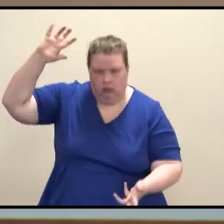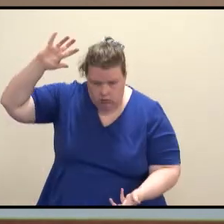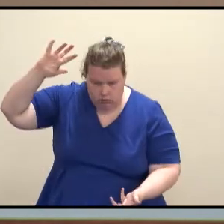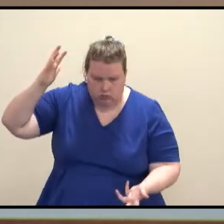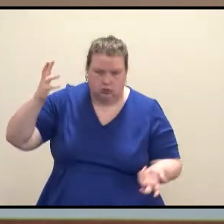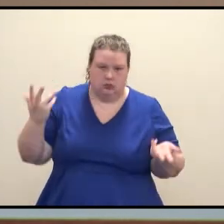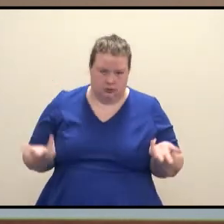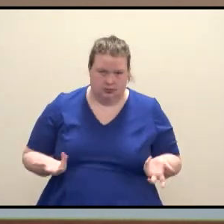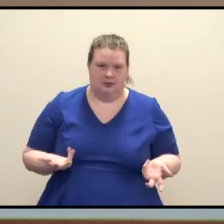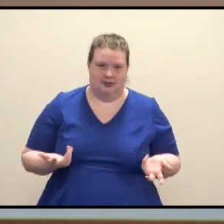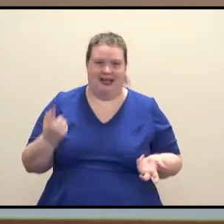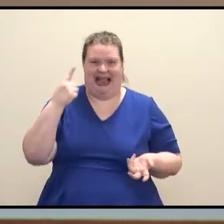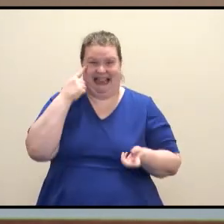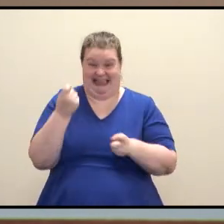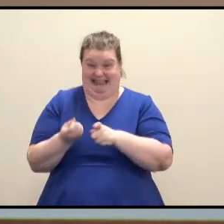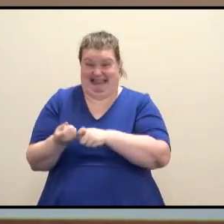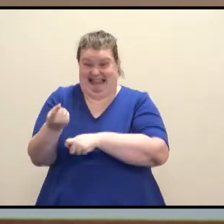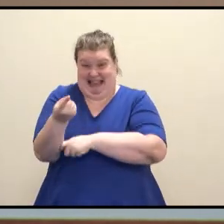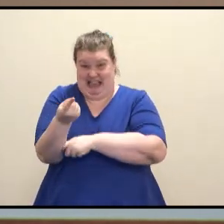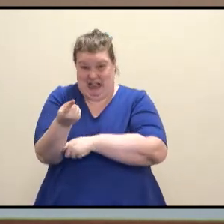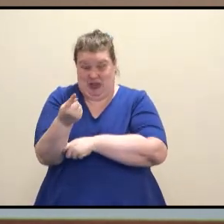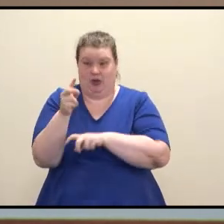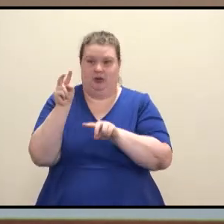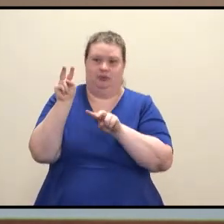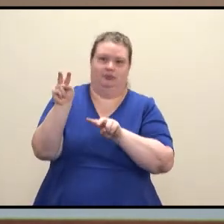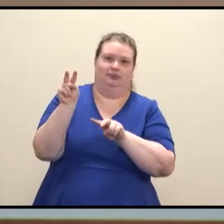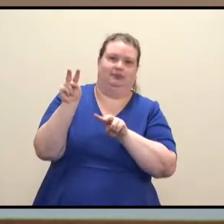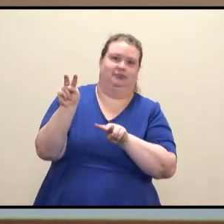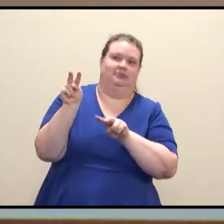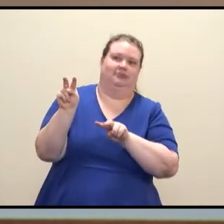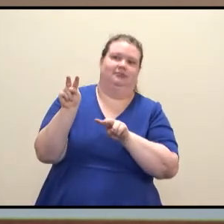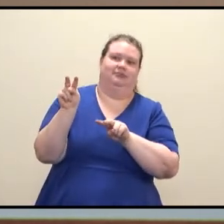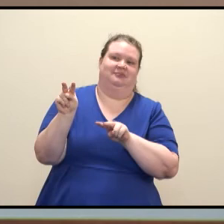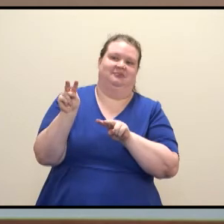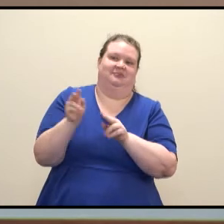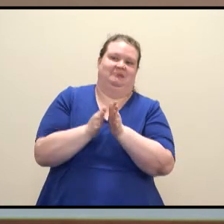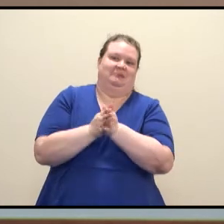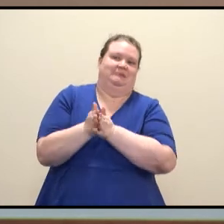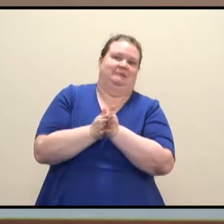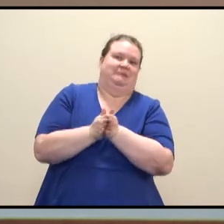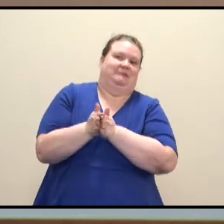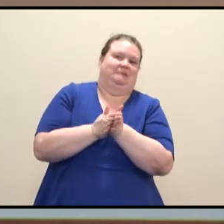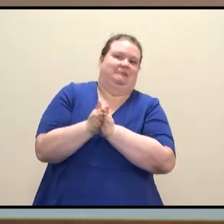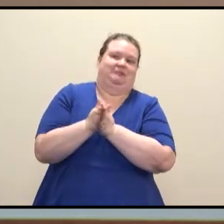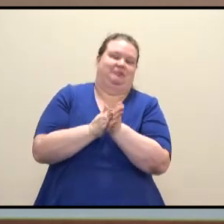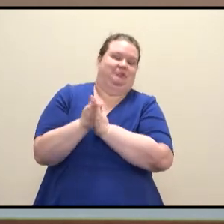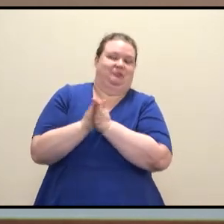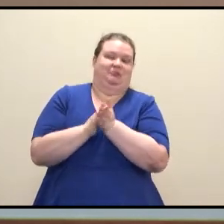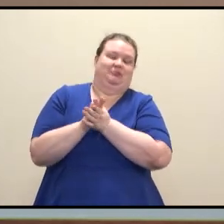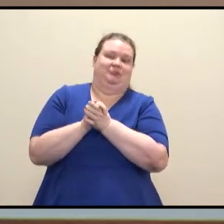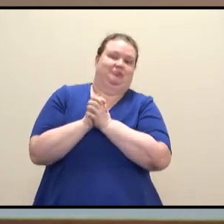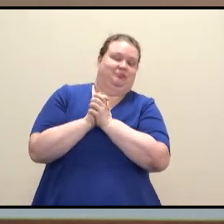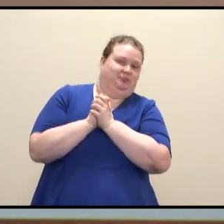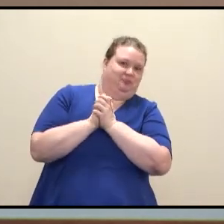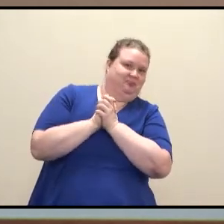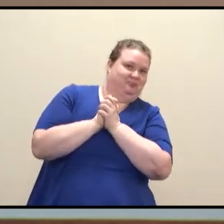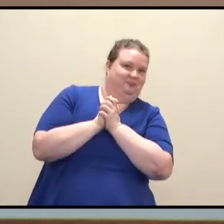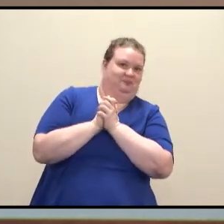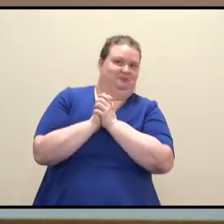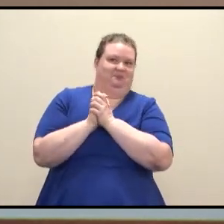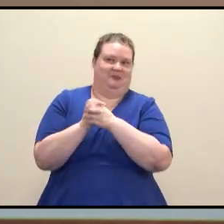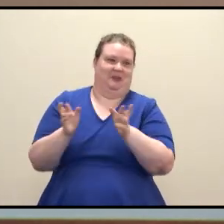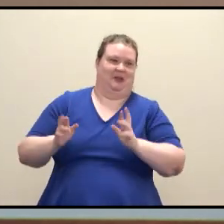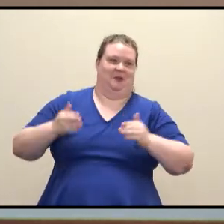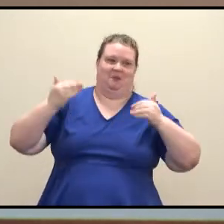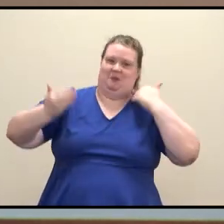think this next year, I really am looking forward to rocking and